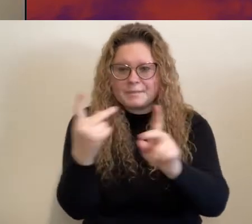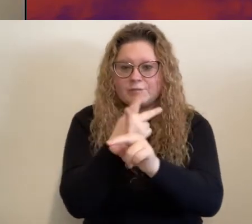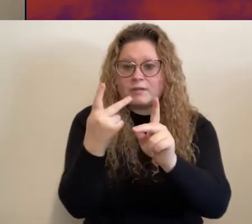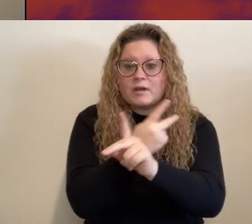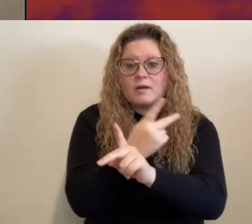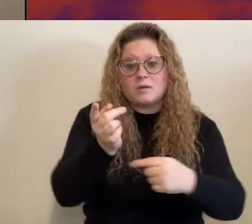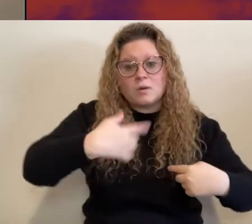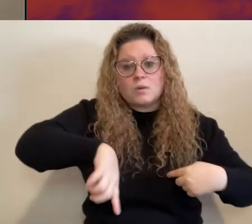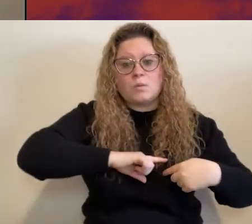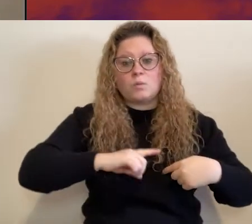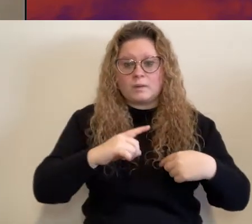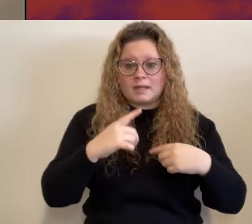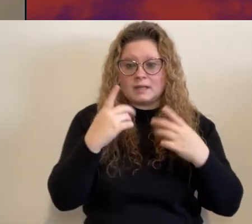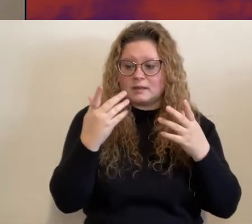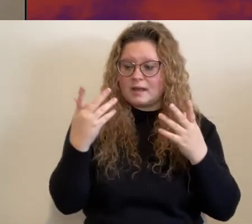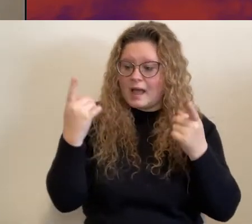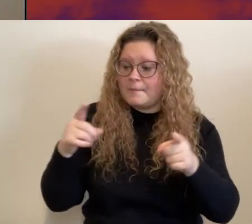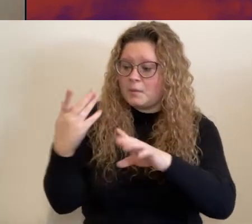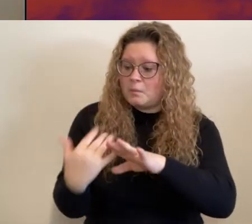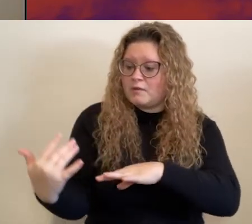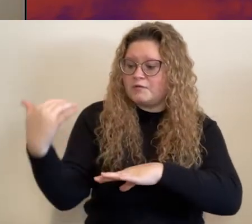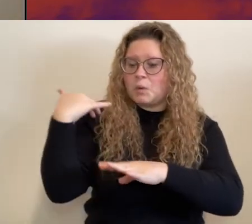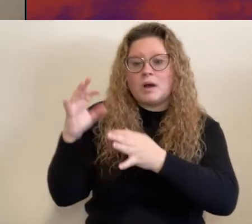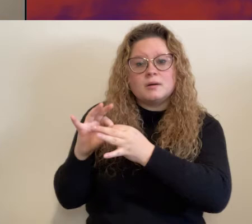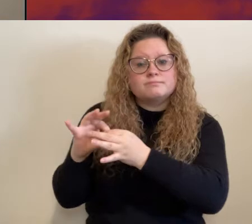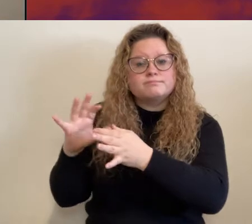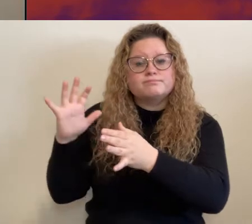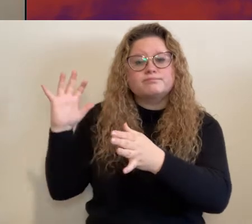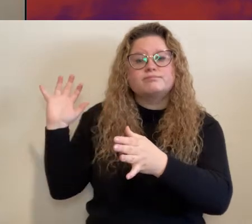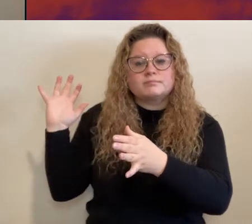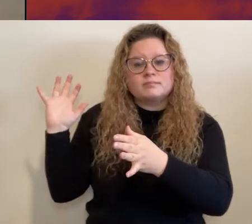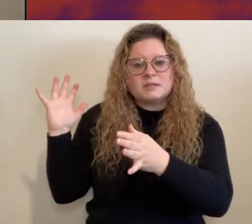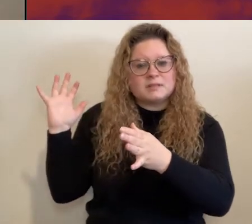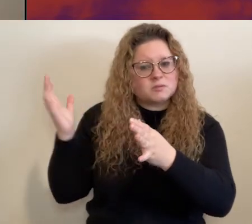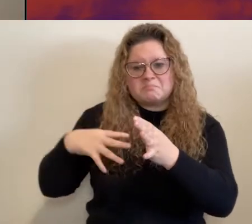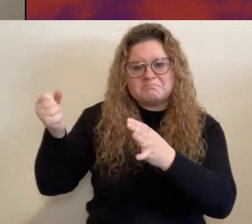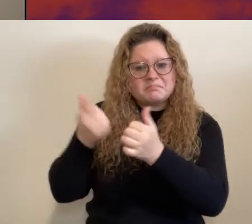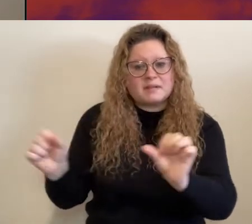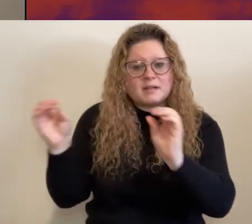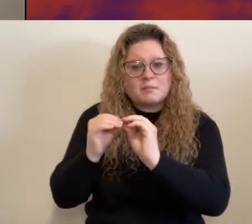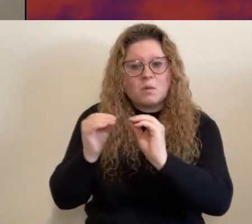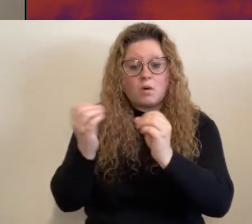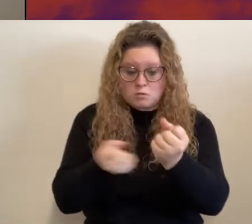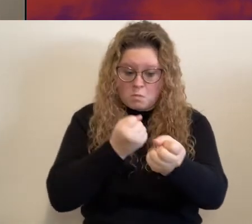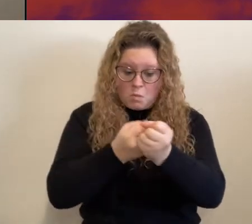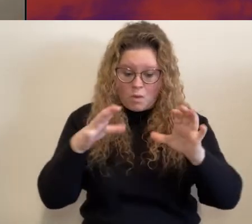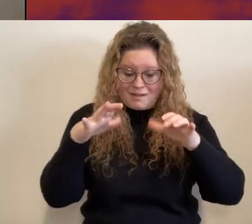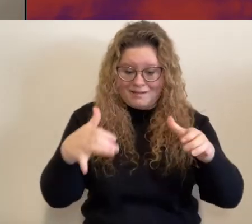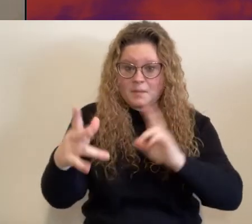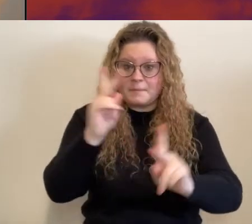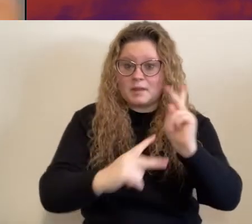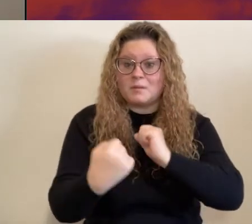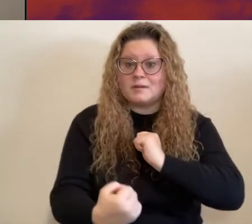clear all the old ways of thinking from our feet, please. Our support system needs to be clean